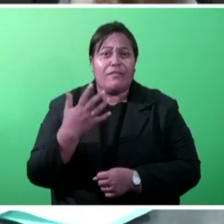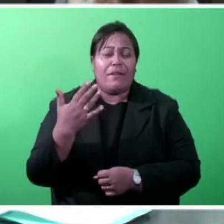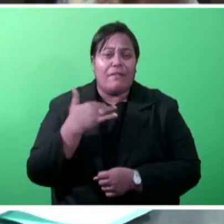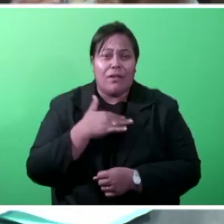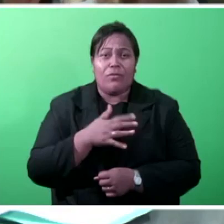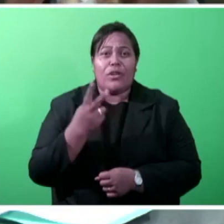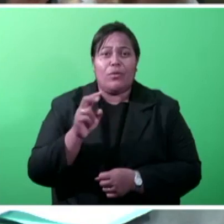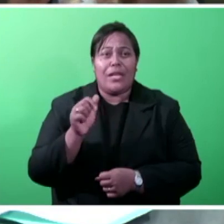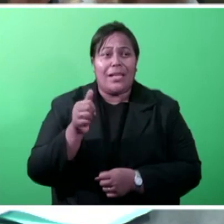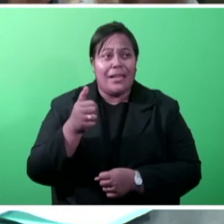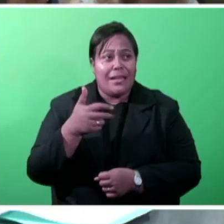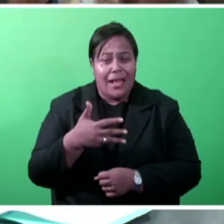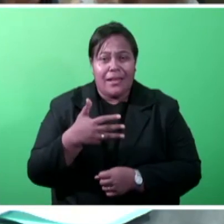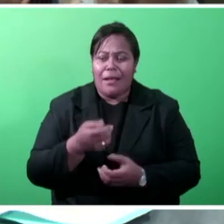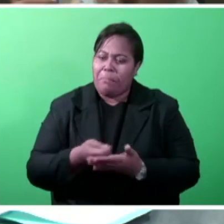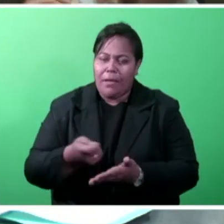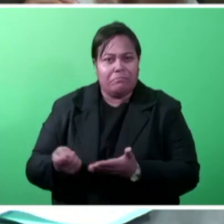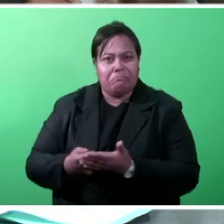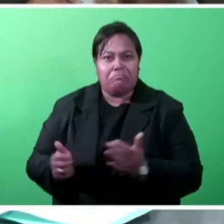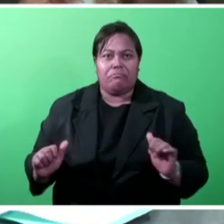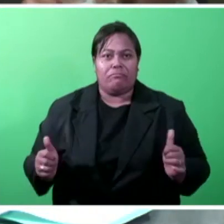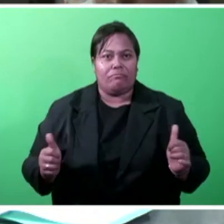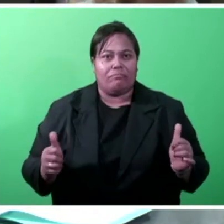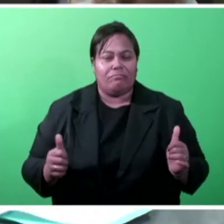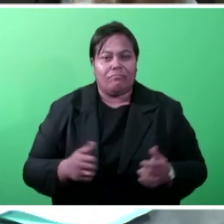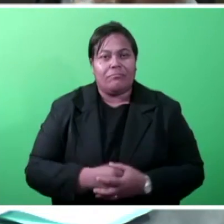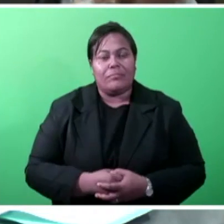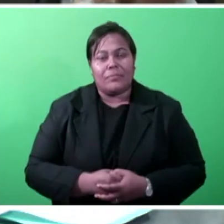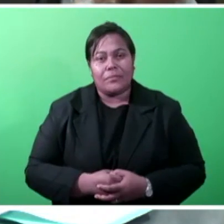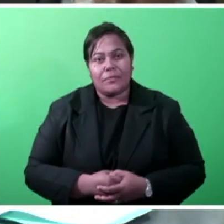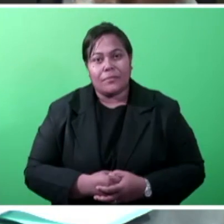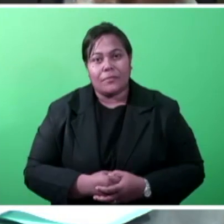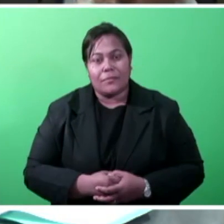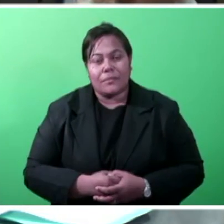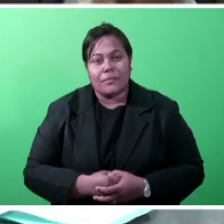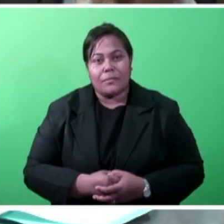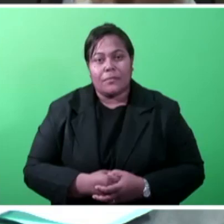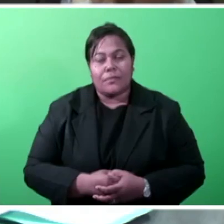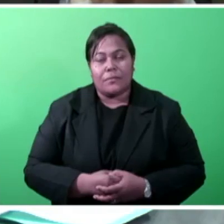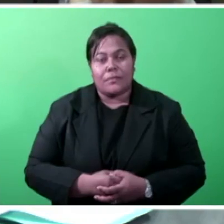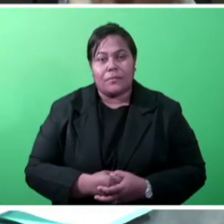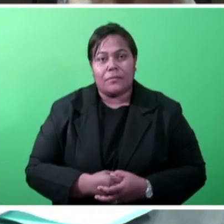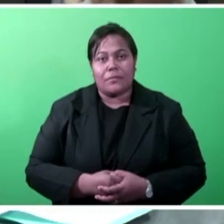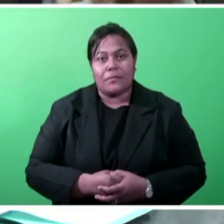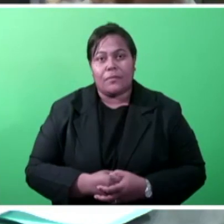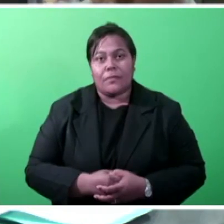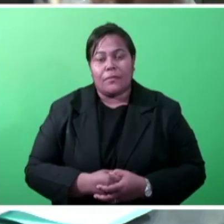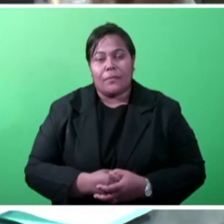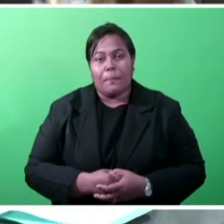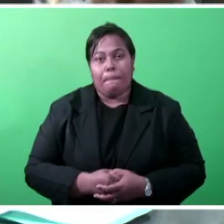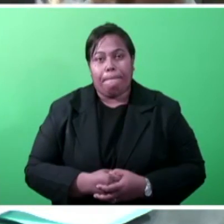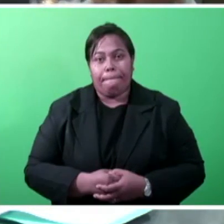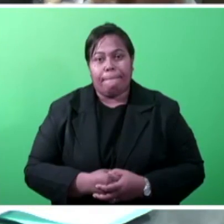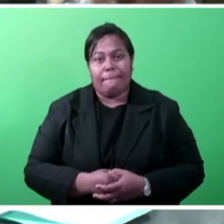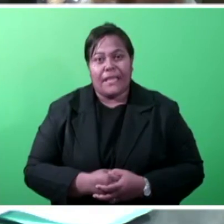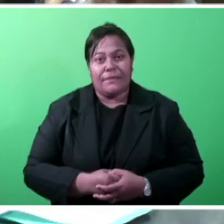856,529.89 cents, and payments have been made to all those workers, Mr. Speaker. The compliance section of my ministry